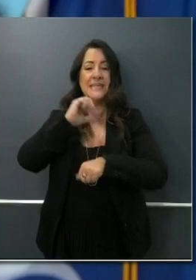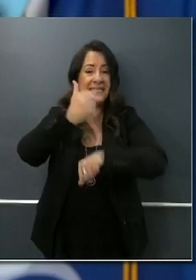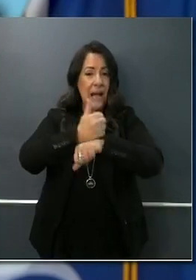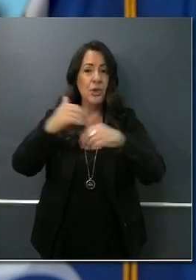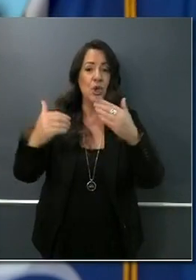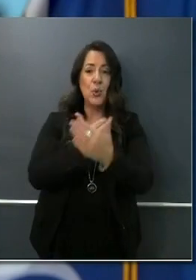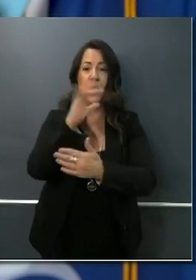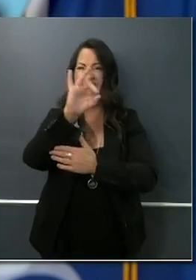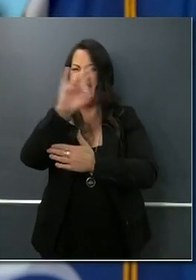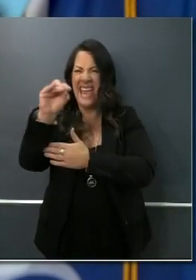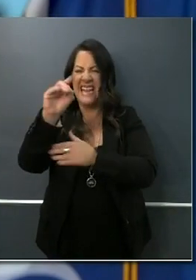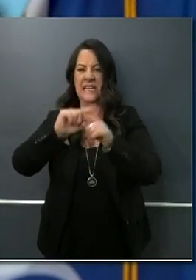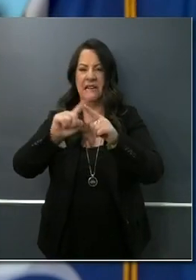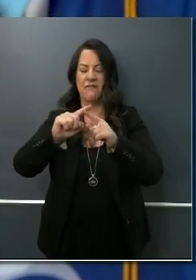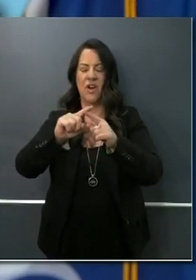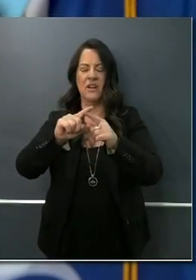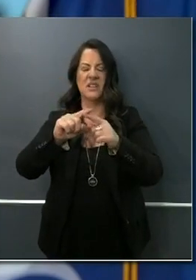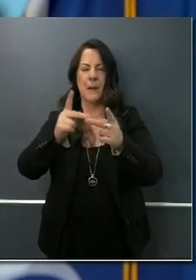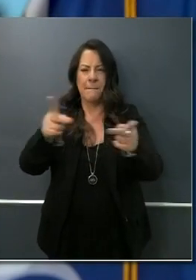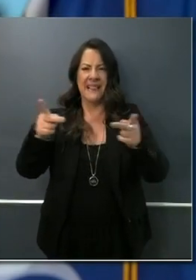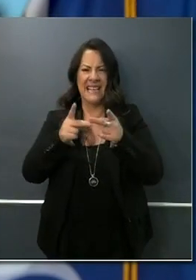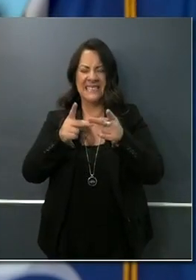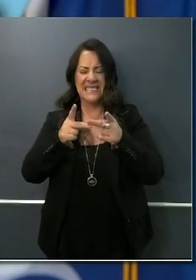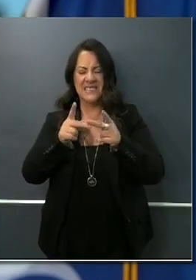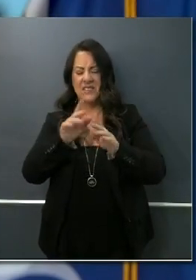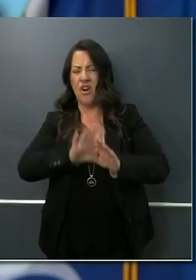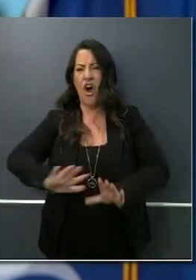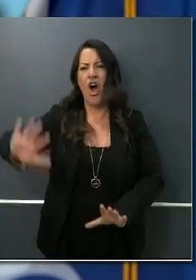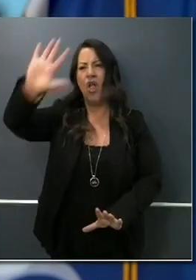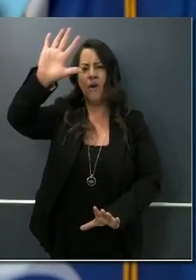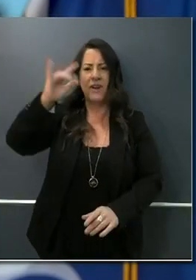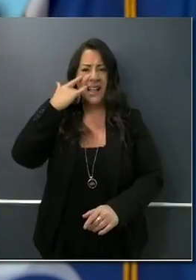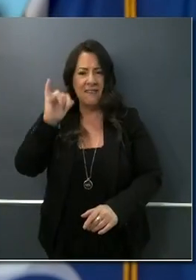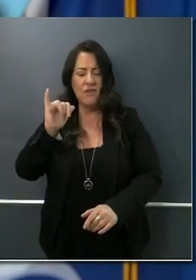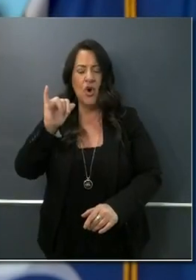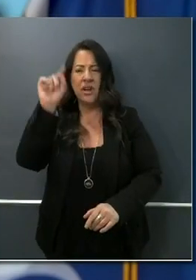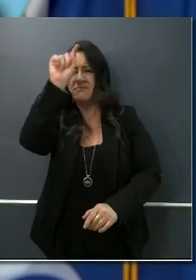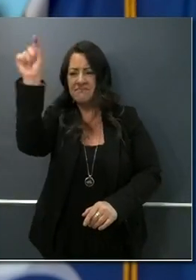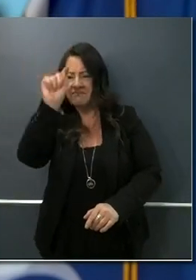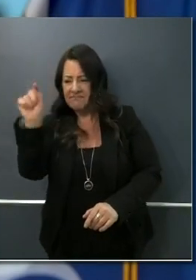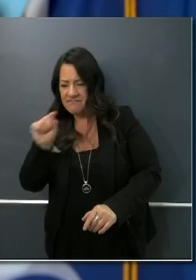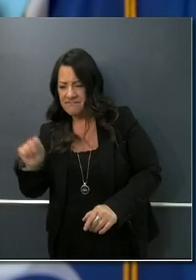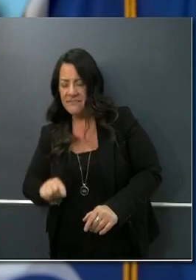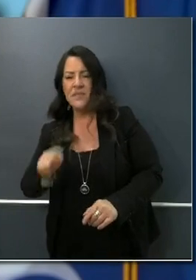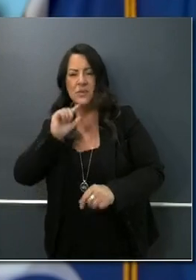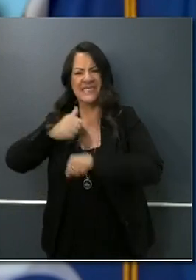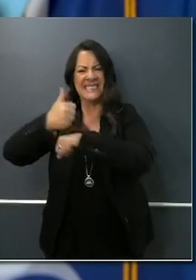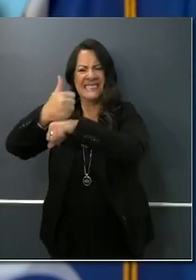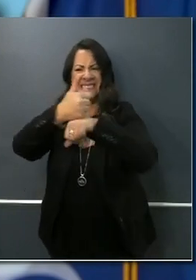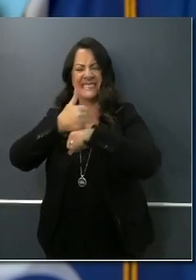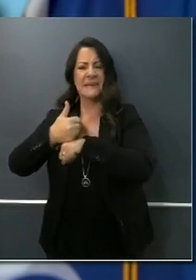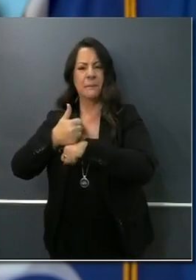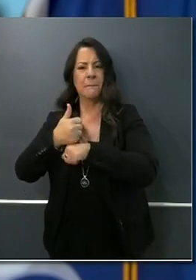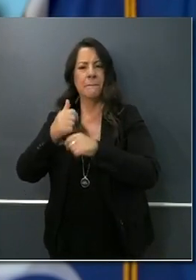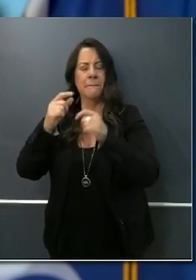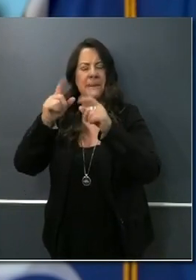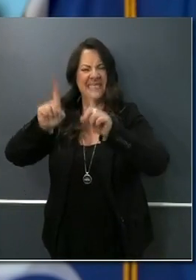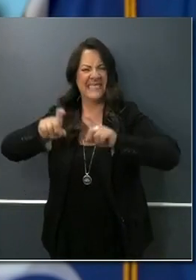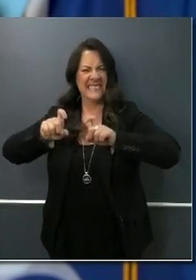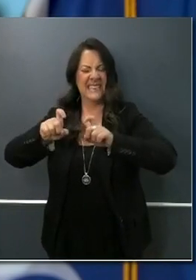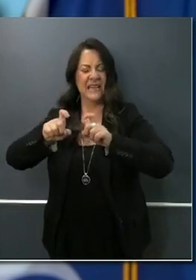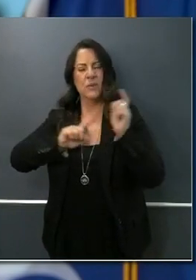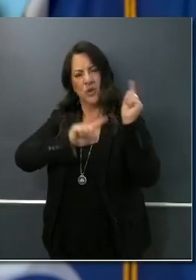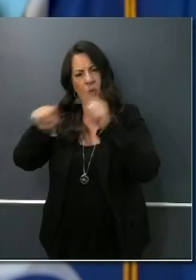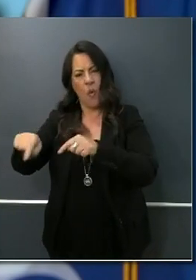from OptumServe, first one up there now in Humboldt, focusing on rural Californians, others going out in real time